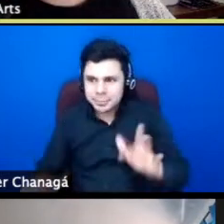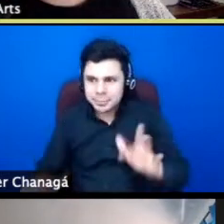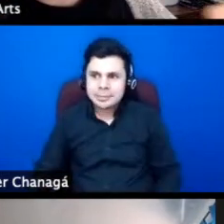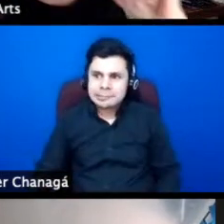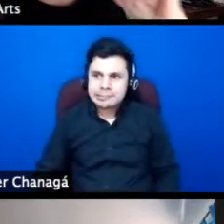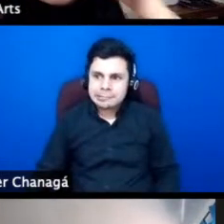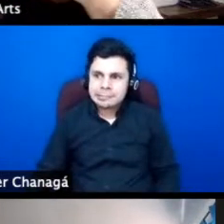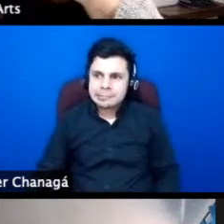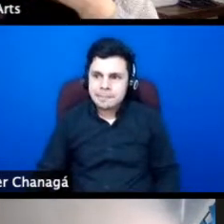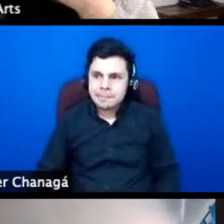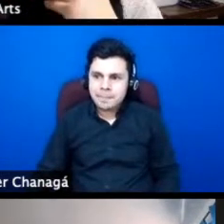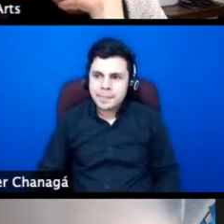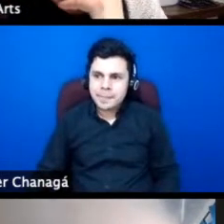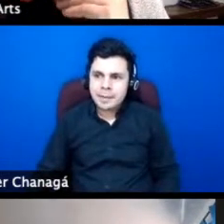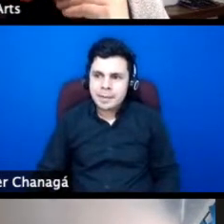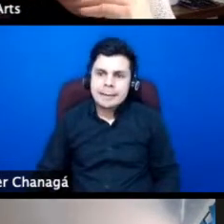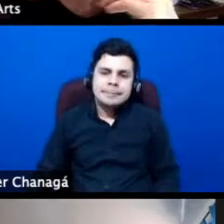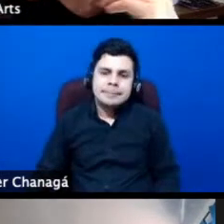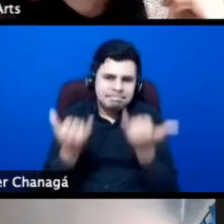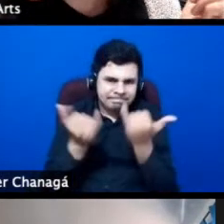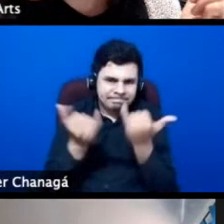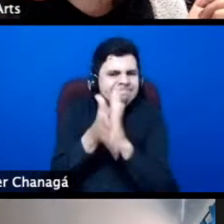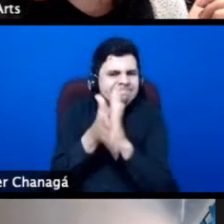lo vamos a hacer, Paola, cómo vamos